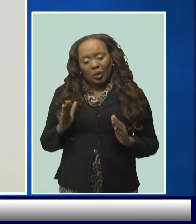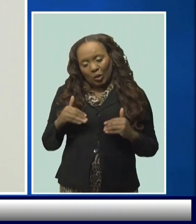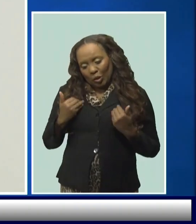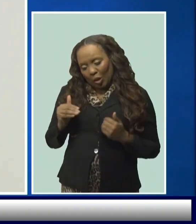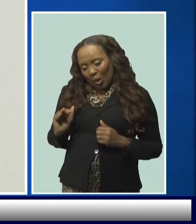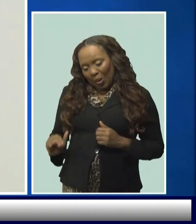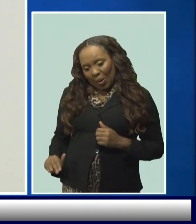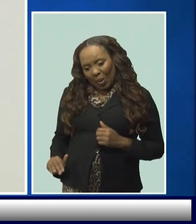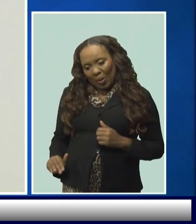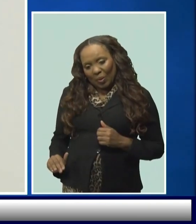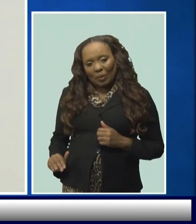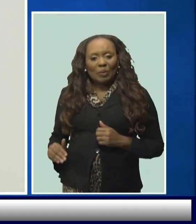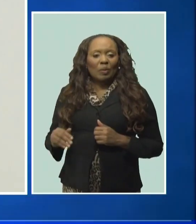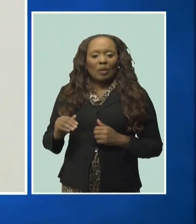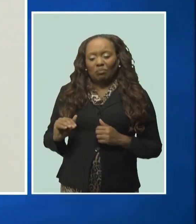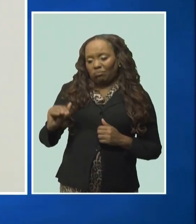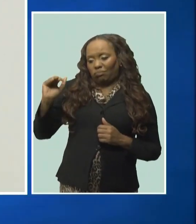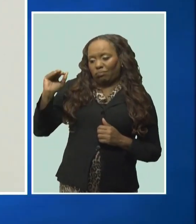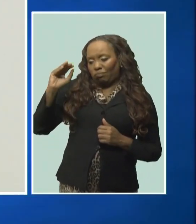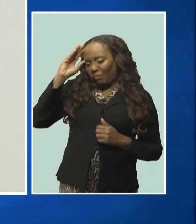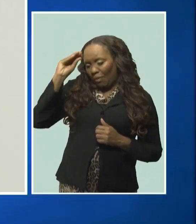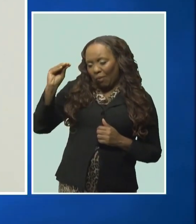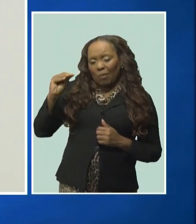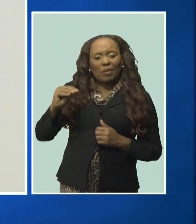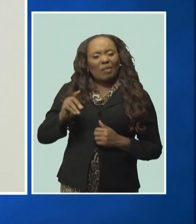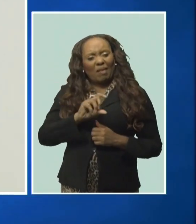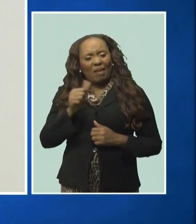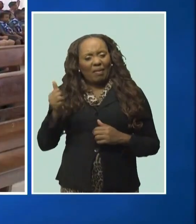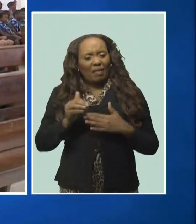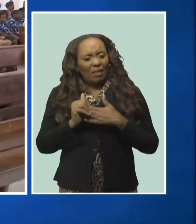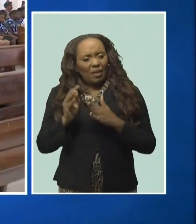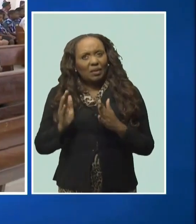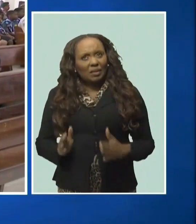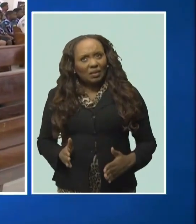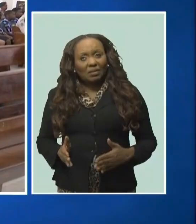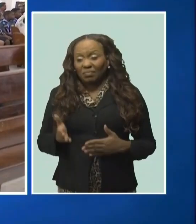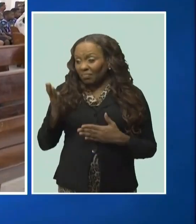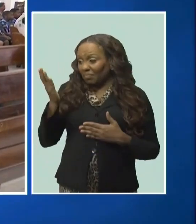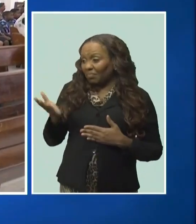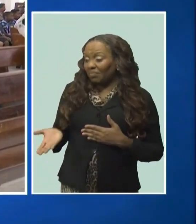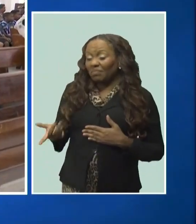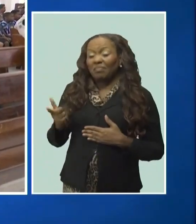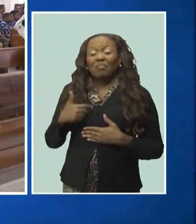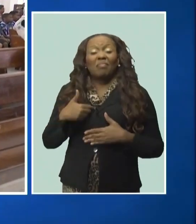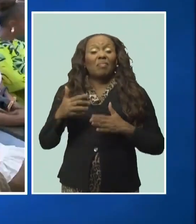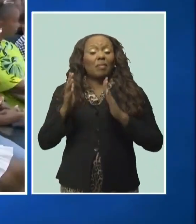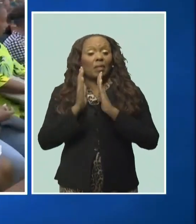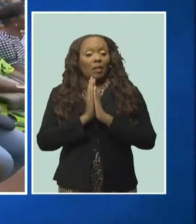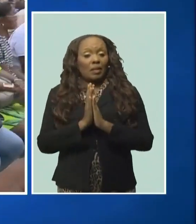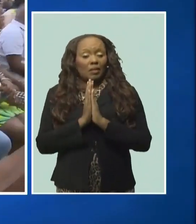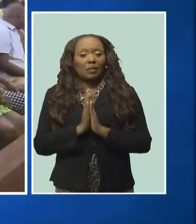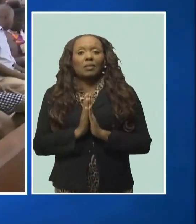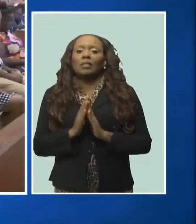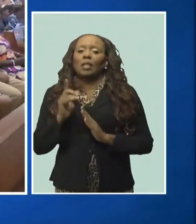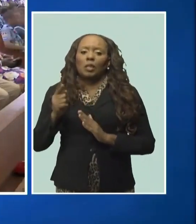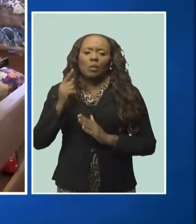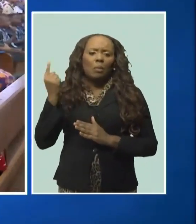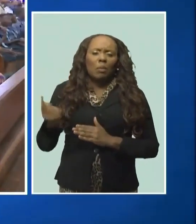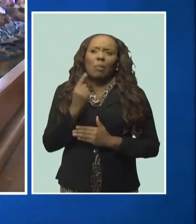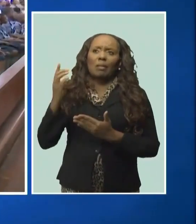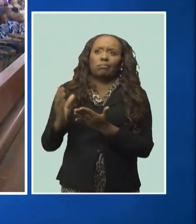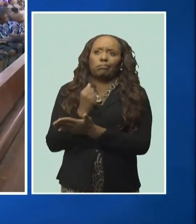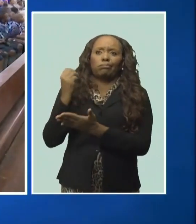and scouts and leaders, I pray that we will not miss any